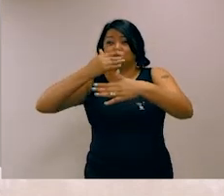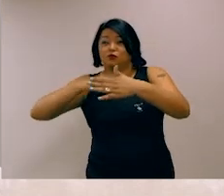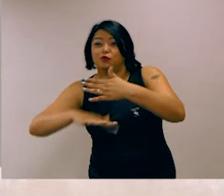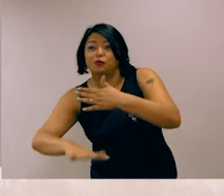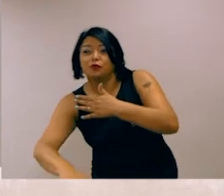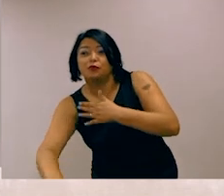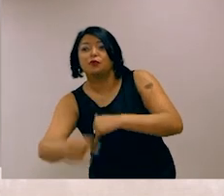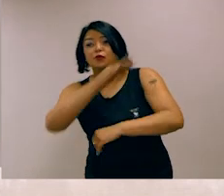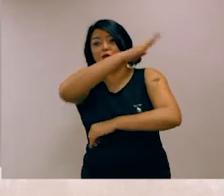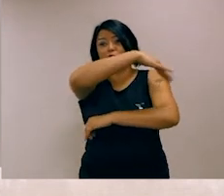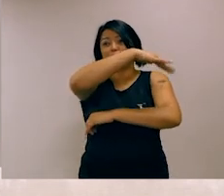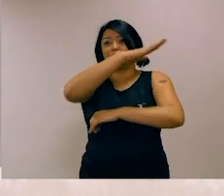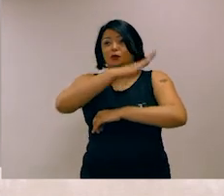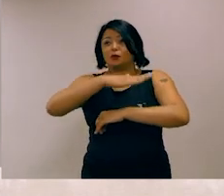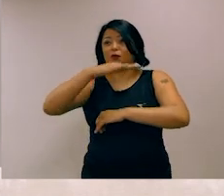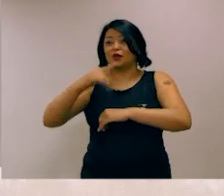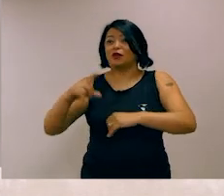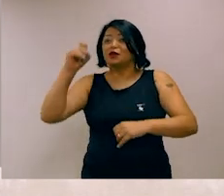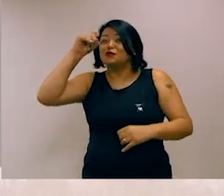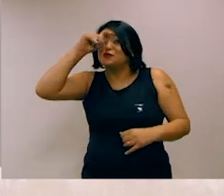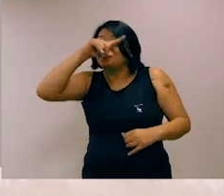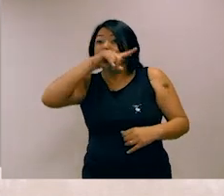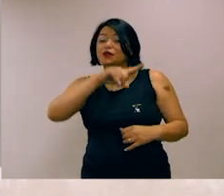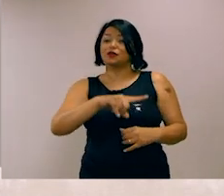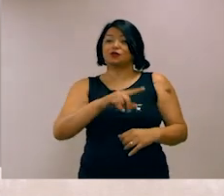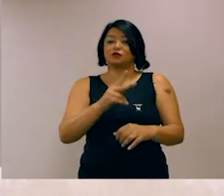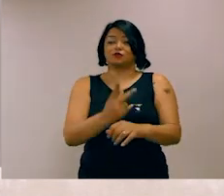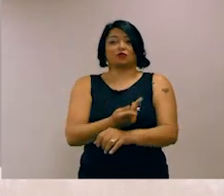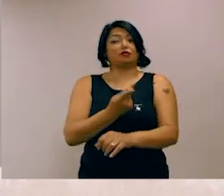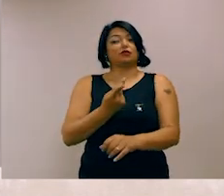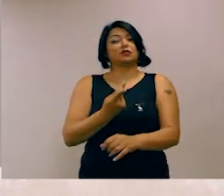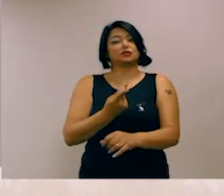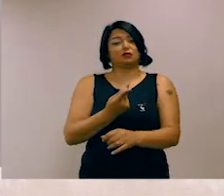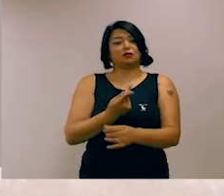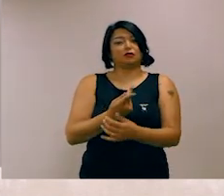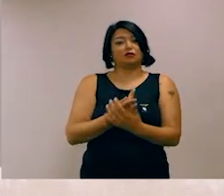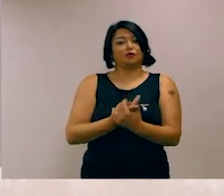like this with so many victims, it is rare.